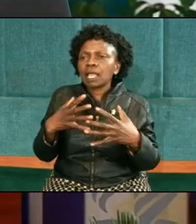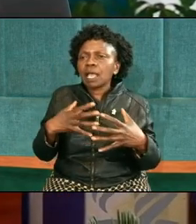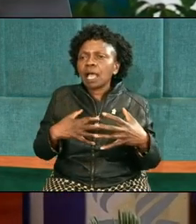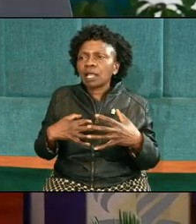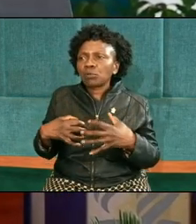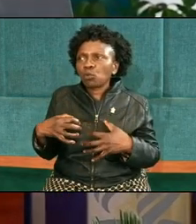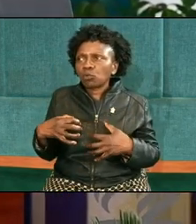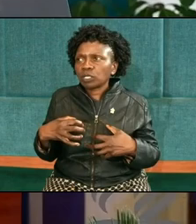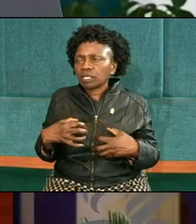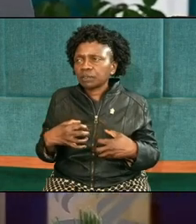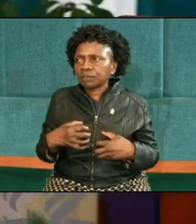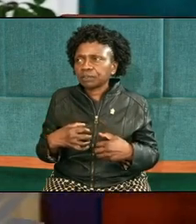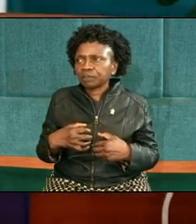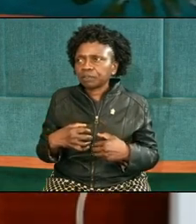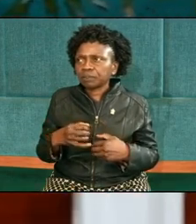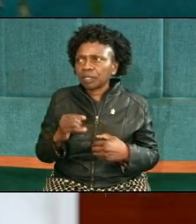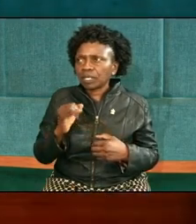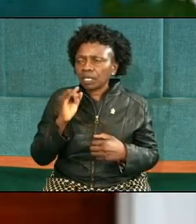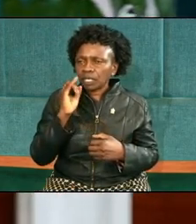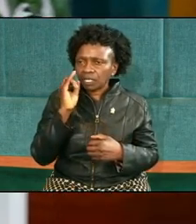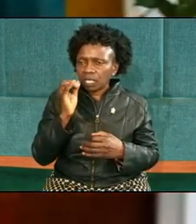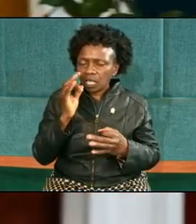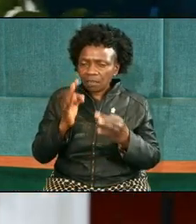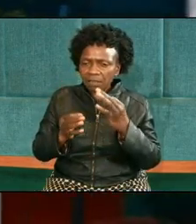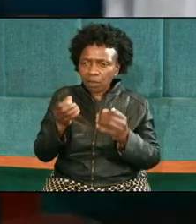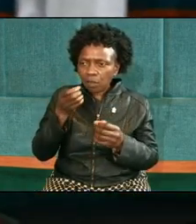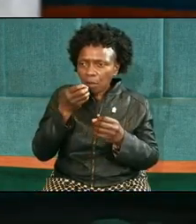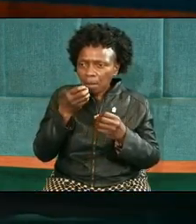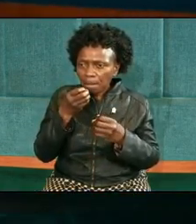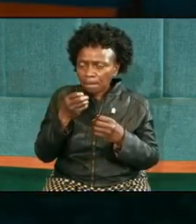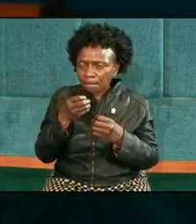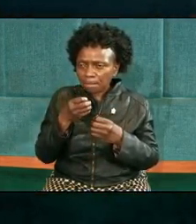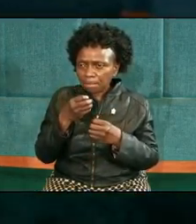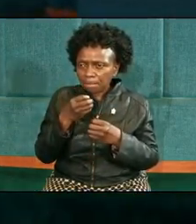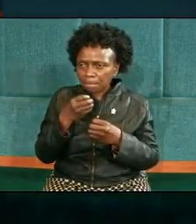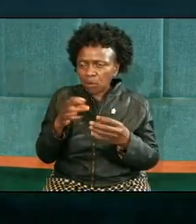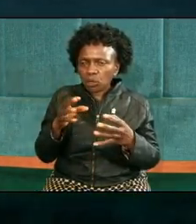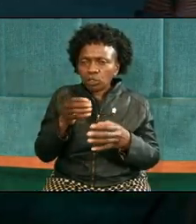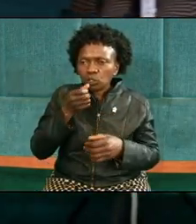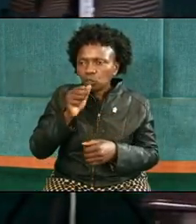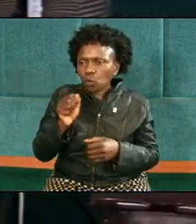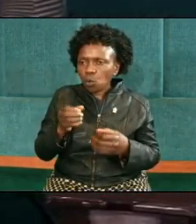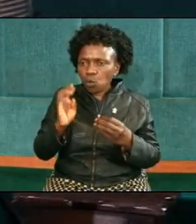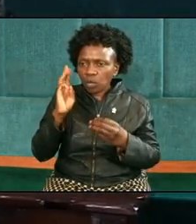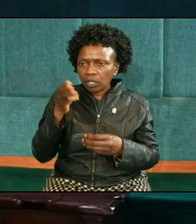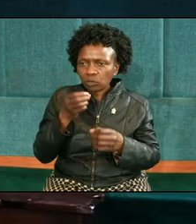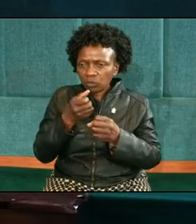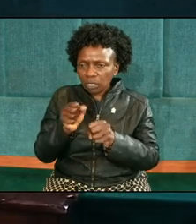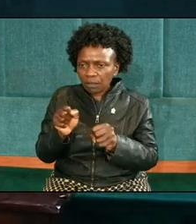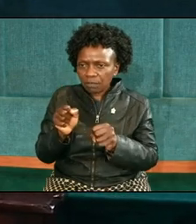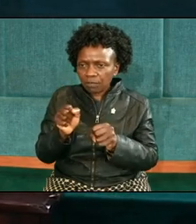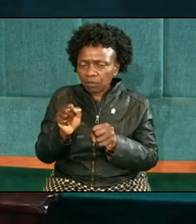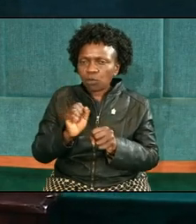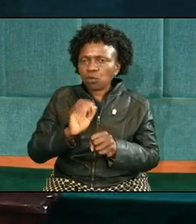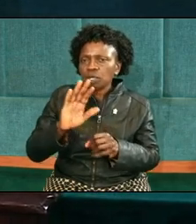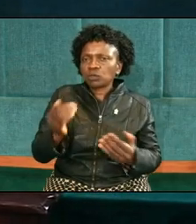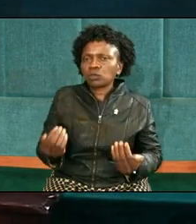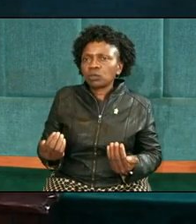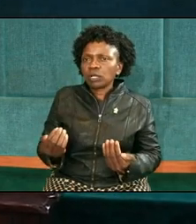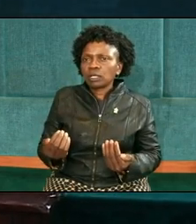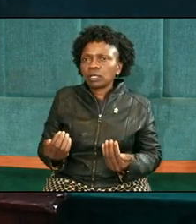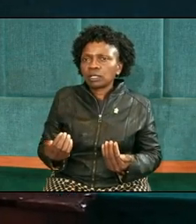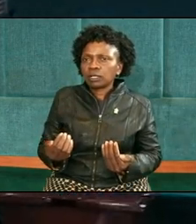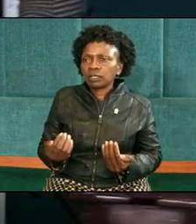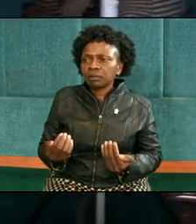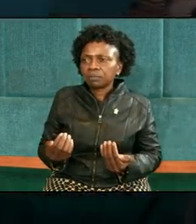animals, he's even more so willing to save their children.